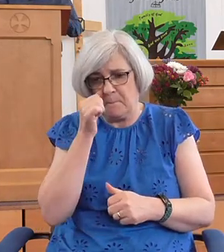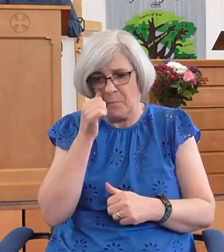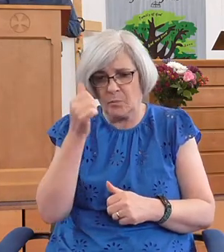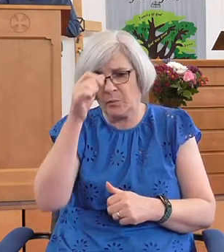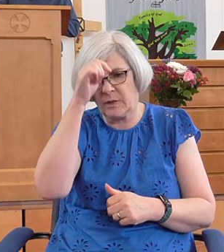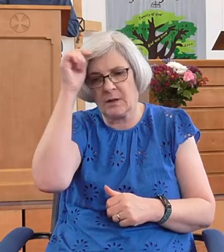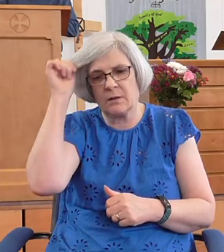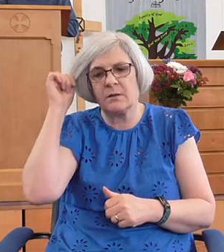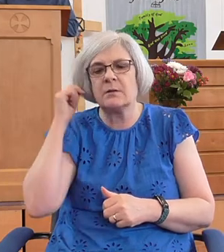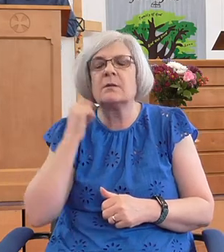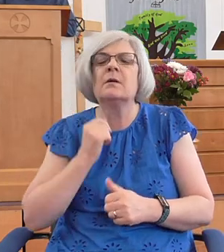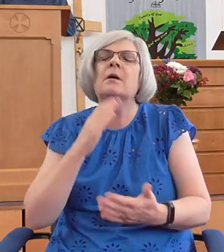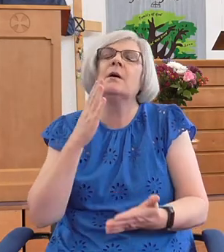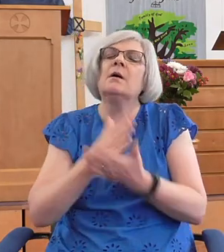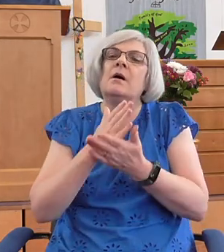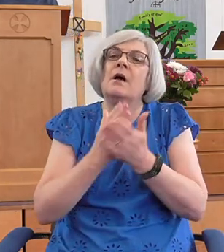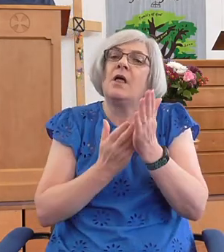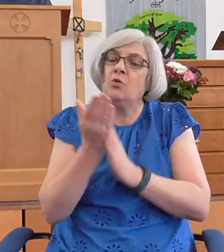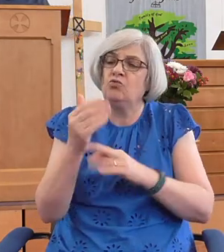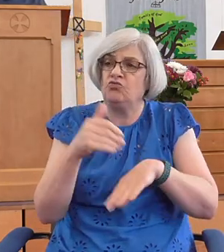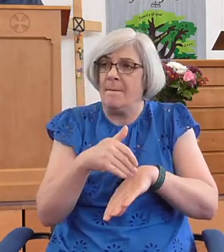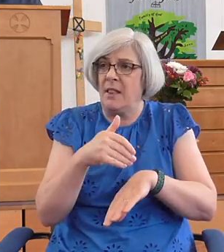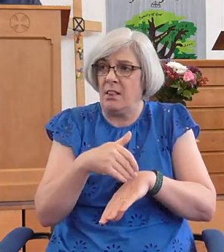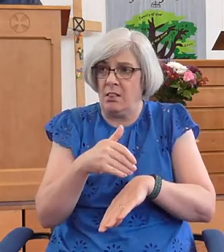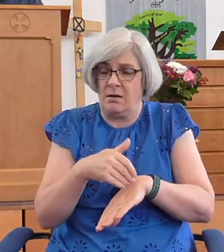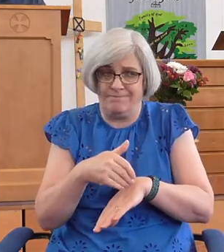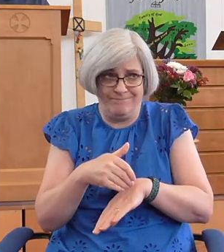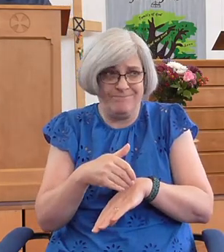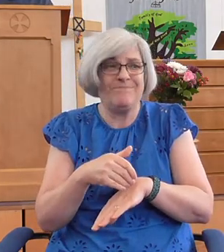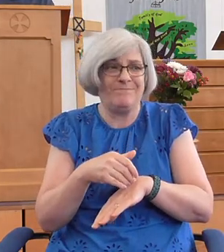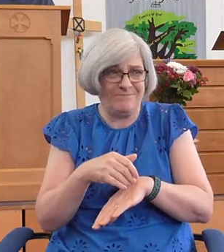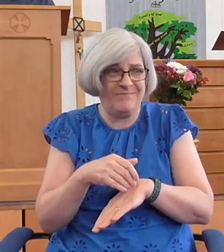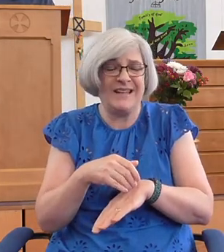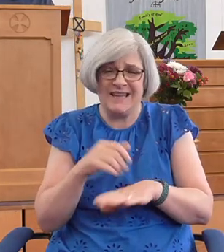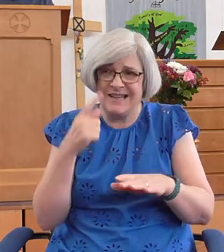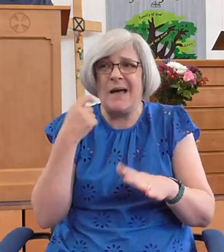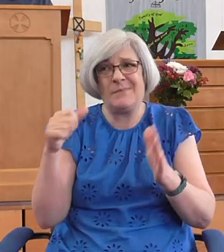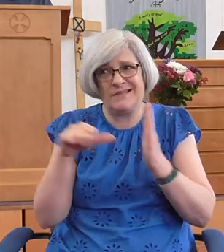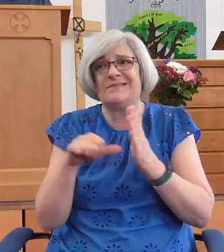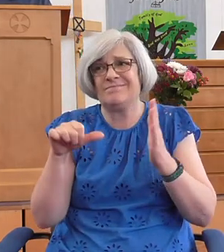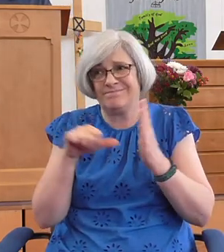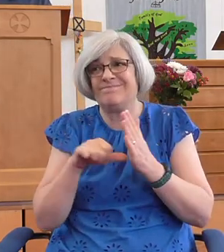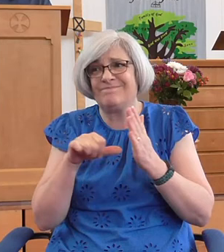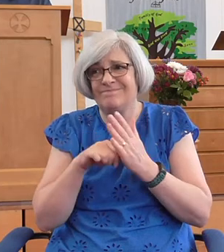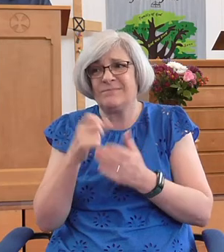Now, of course, in the midst of trouble, that can be a hard thing to see.